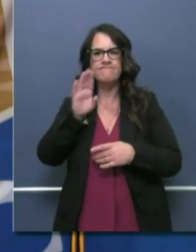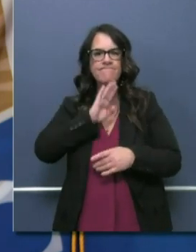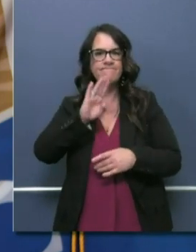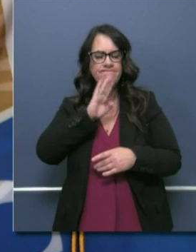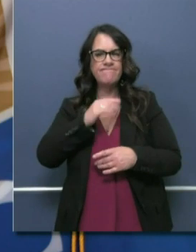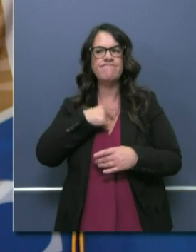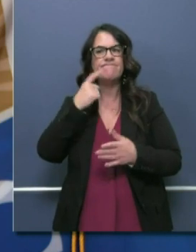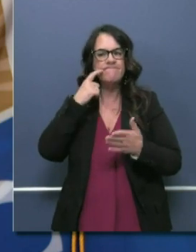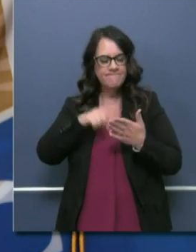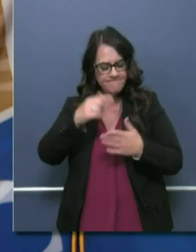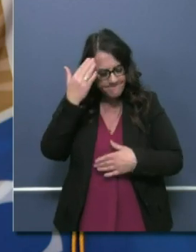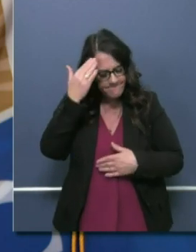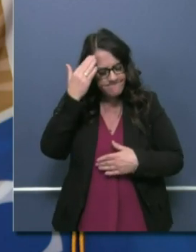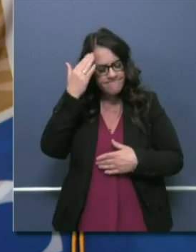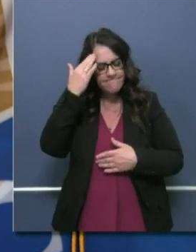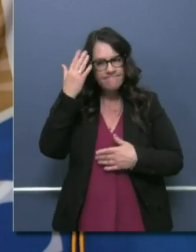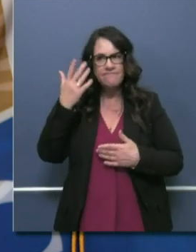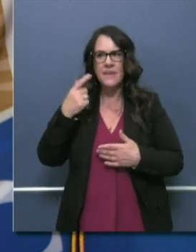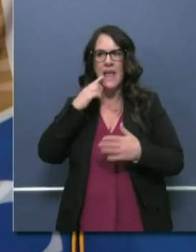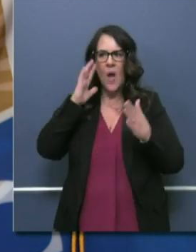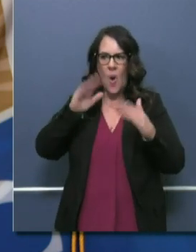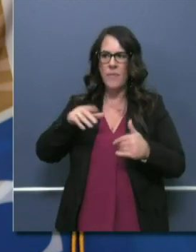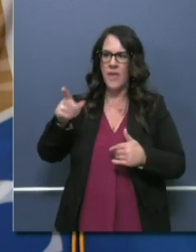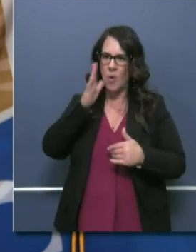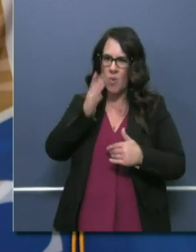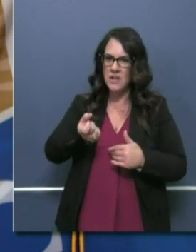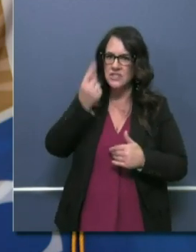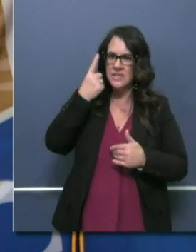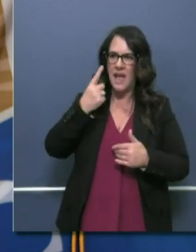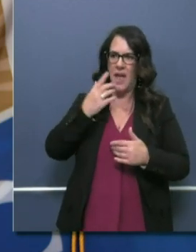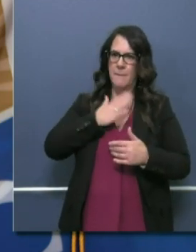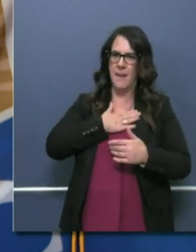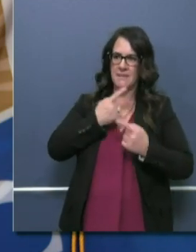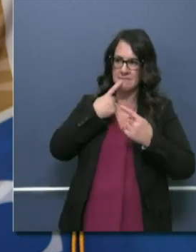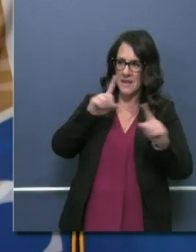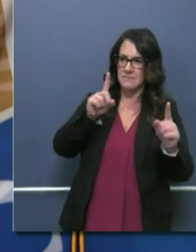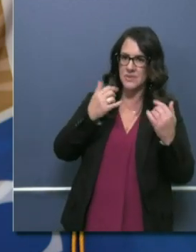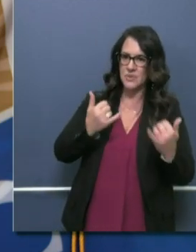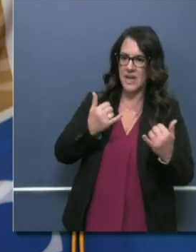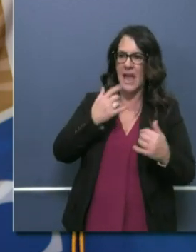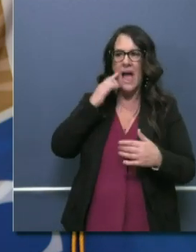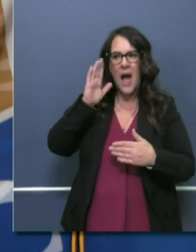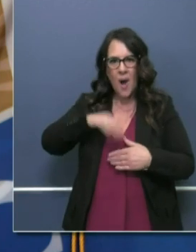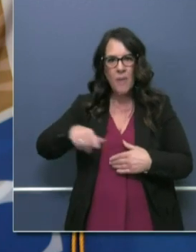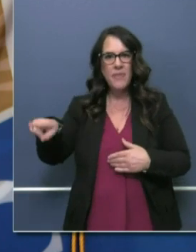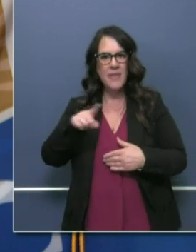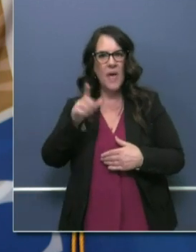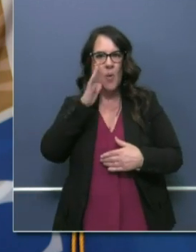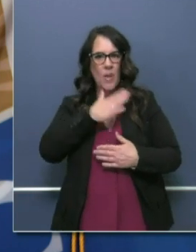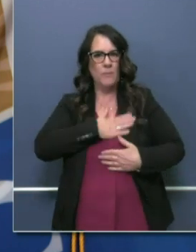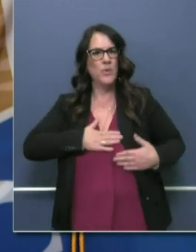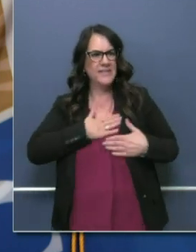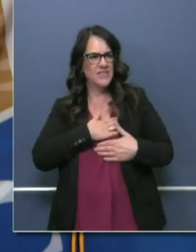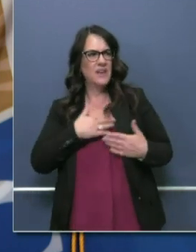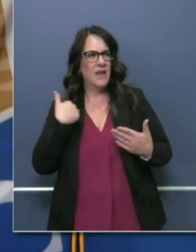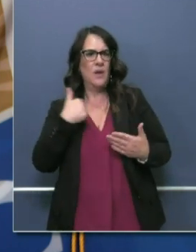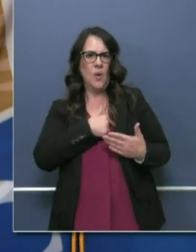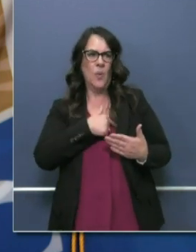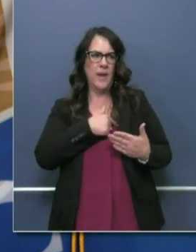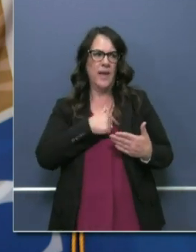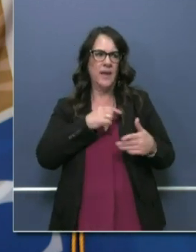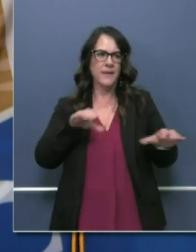the consequential nature of today's announcement. And I hope they recognize the spirit which we're making the